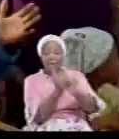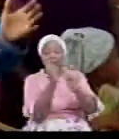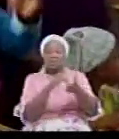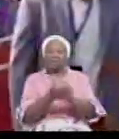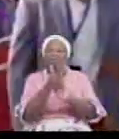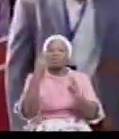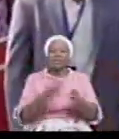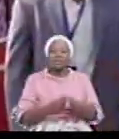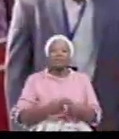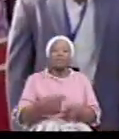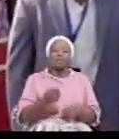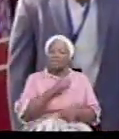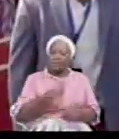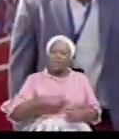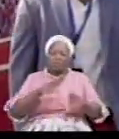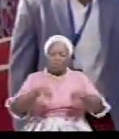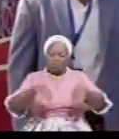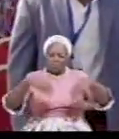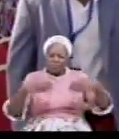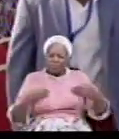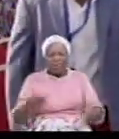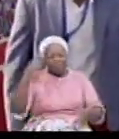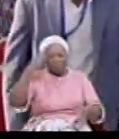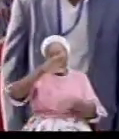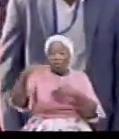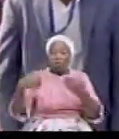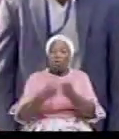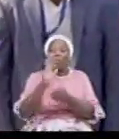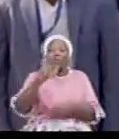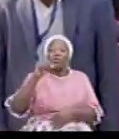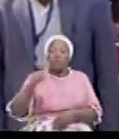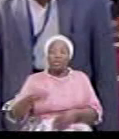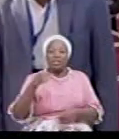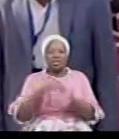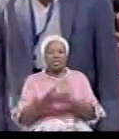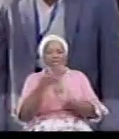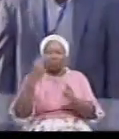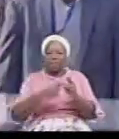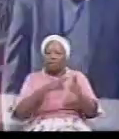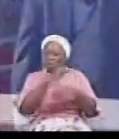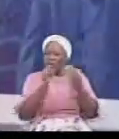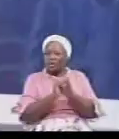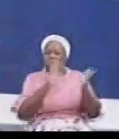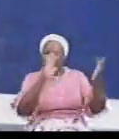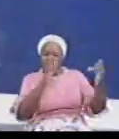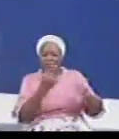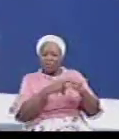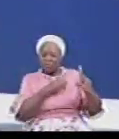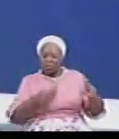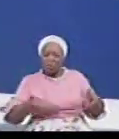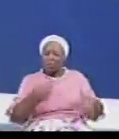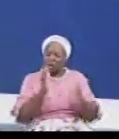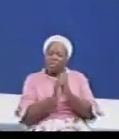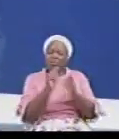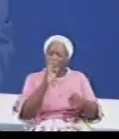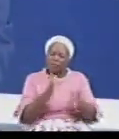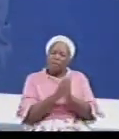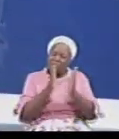will be met. I wanted to pray that all attendees of GCK Ghana version,